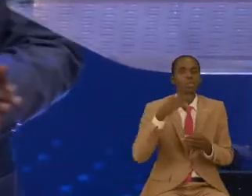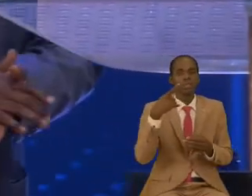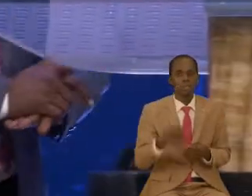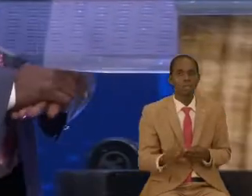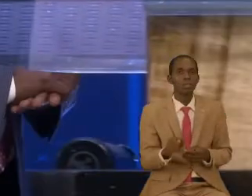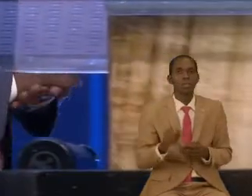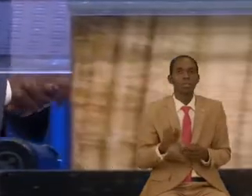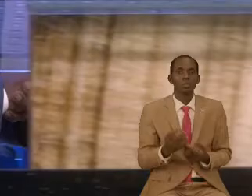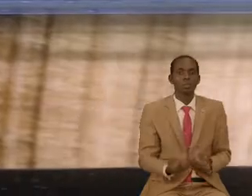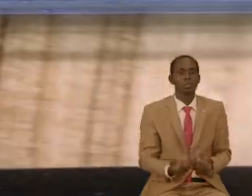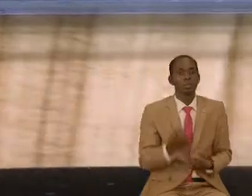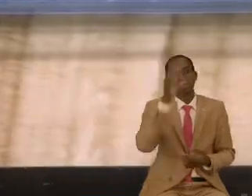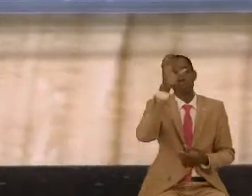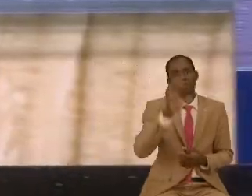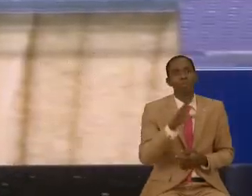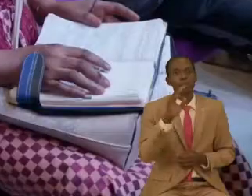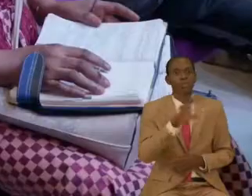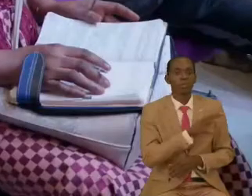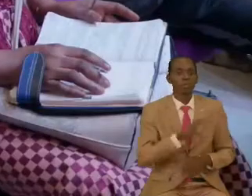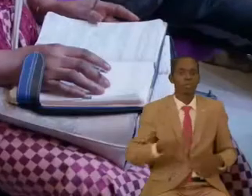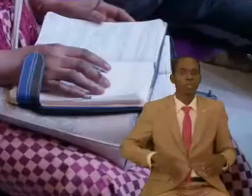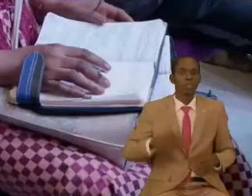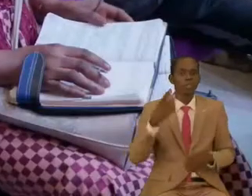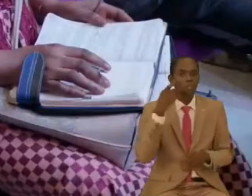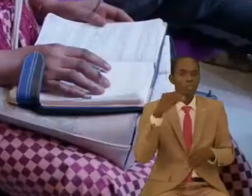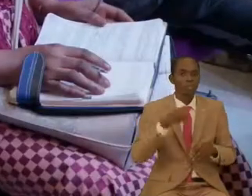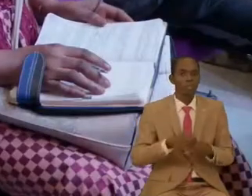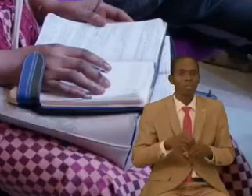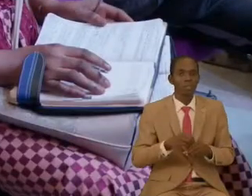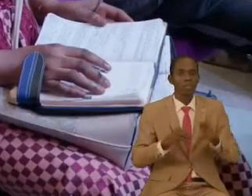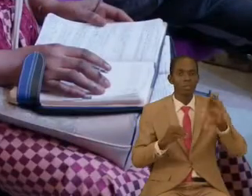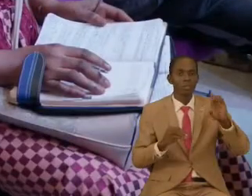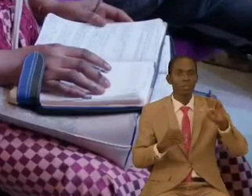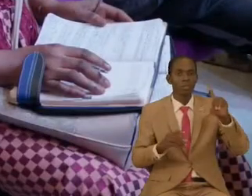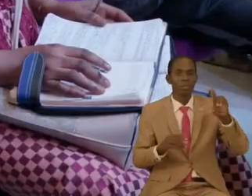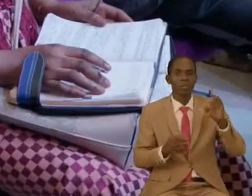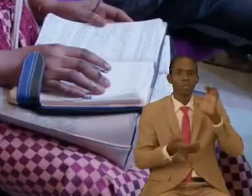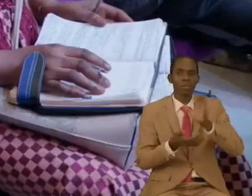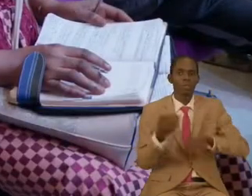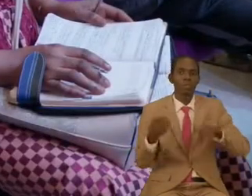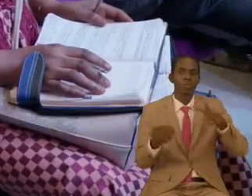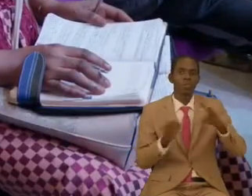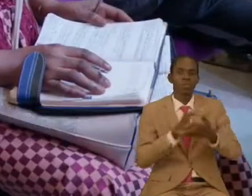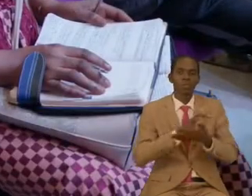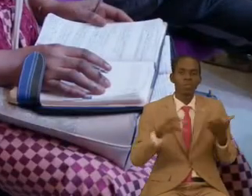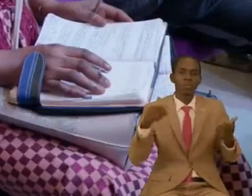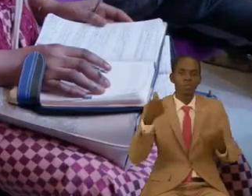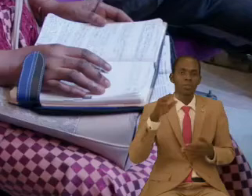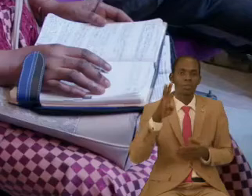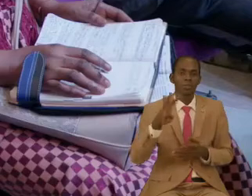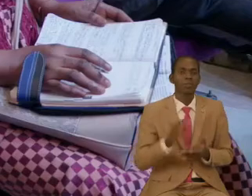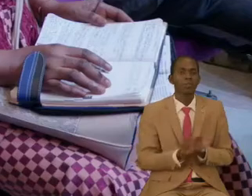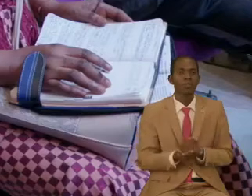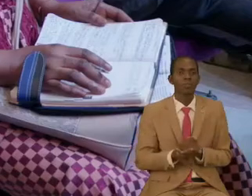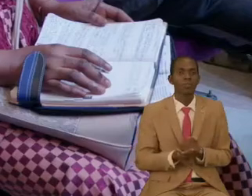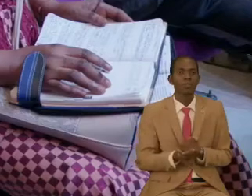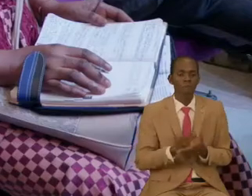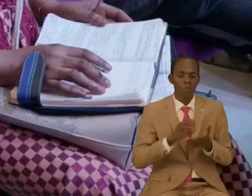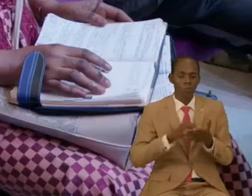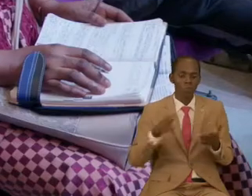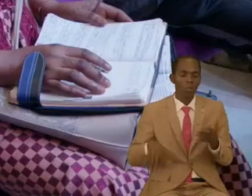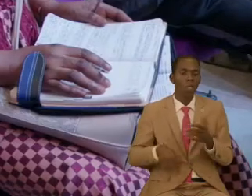Christ. Look at chapter 2. I'm reading from verse 14. Colossians chapter 2, verse 14. Blotting